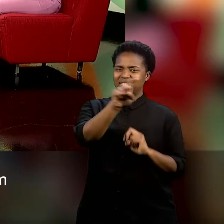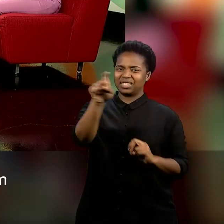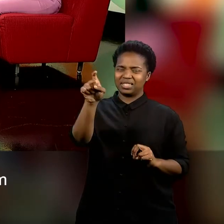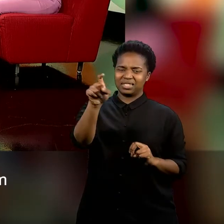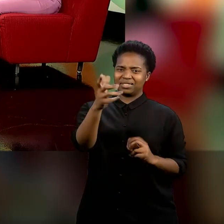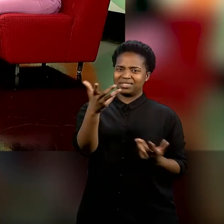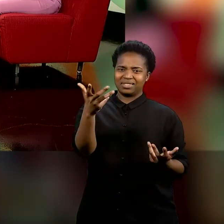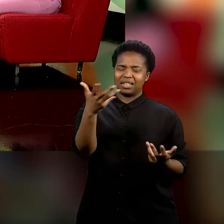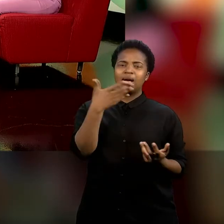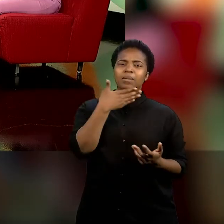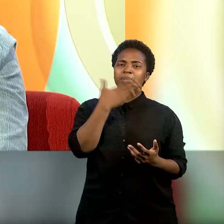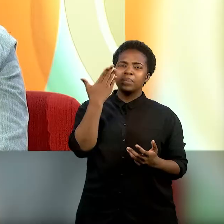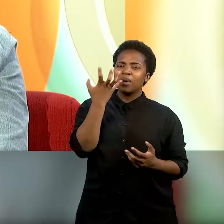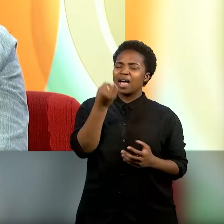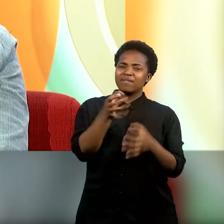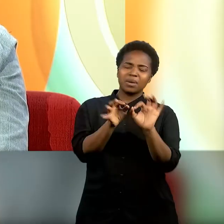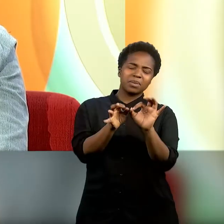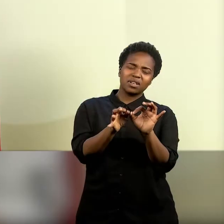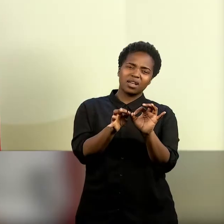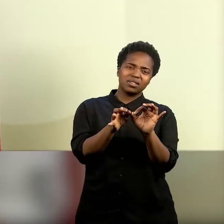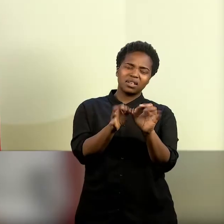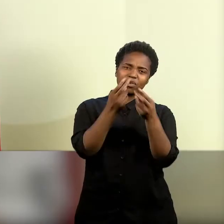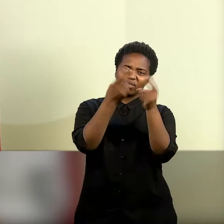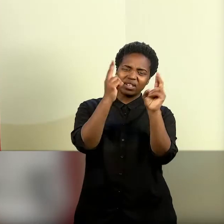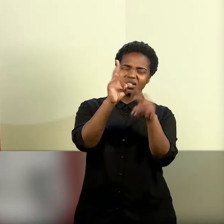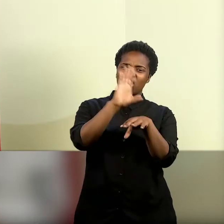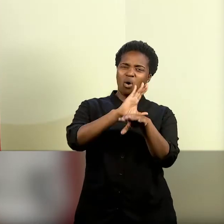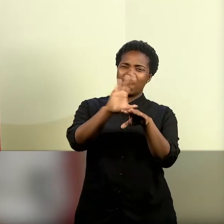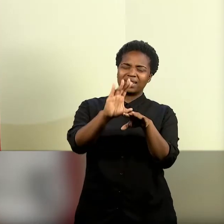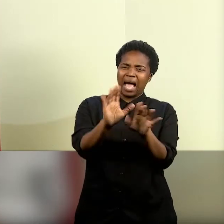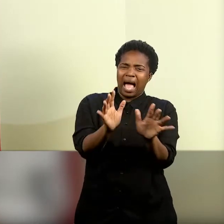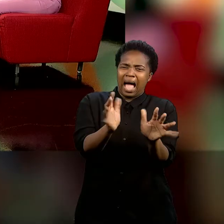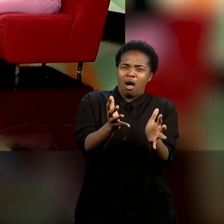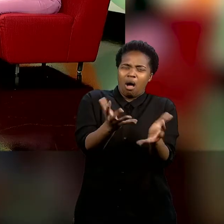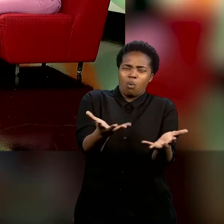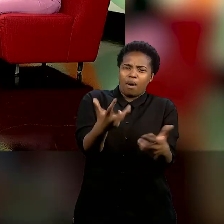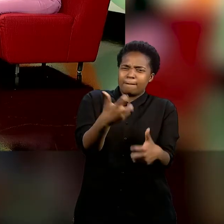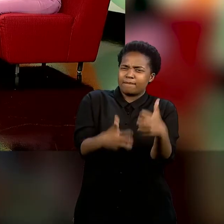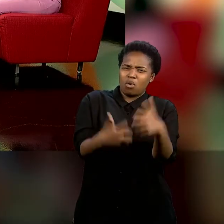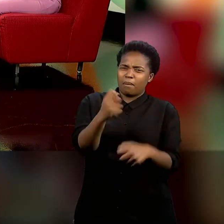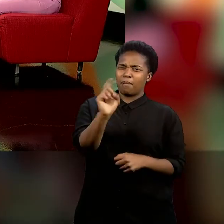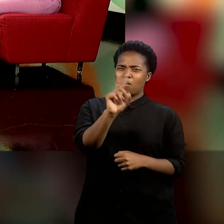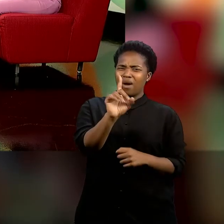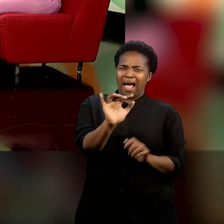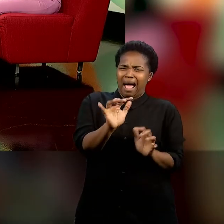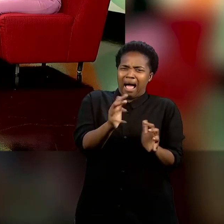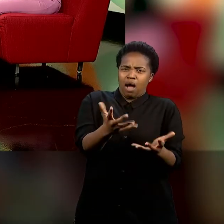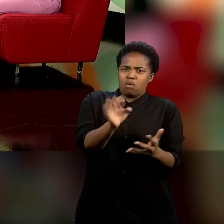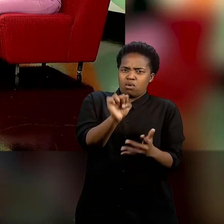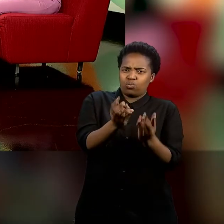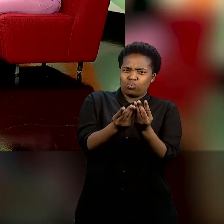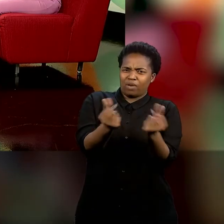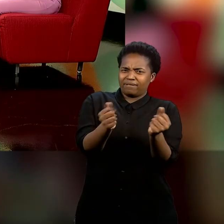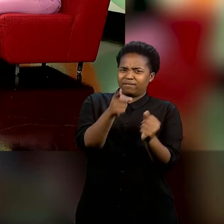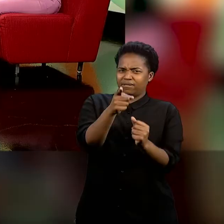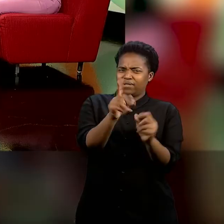higher educations that do not provide for an interpreter, and what is the problem there and how is that now